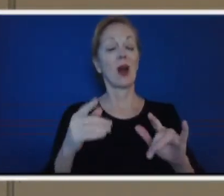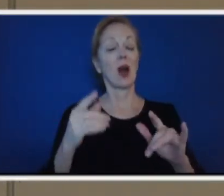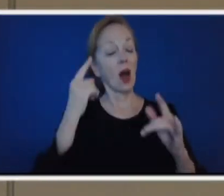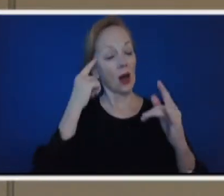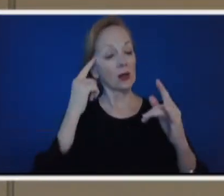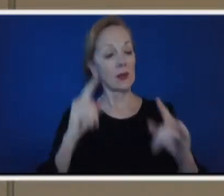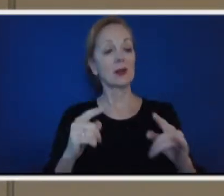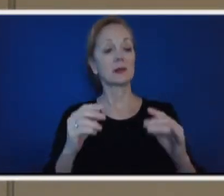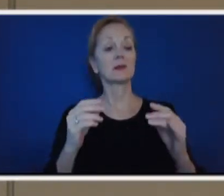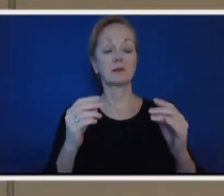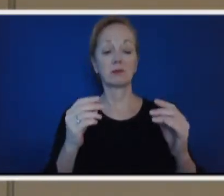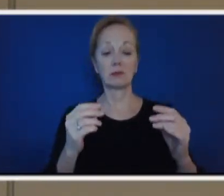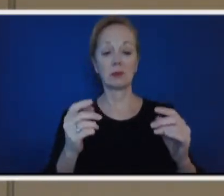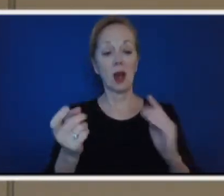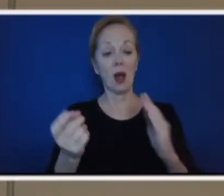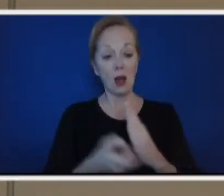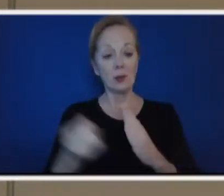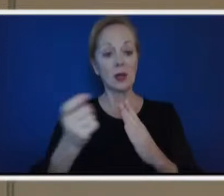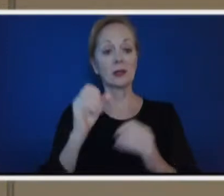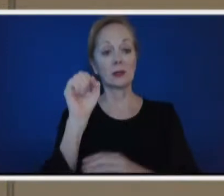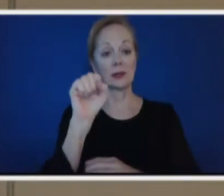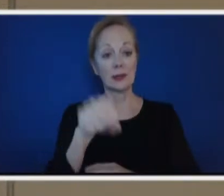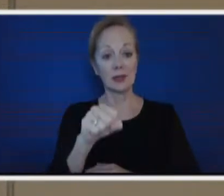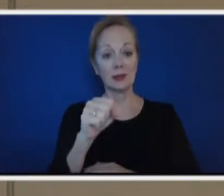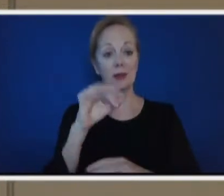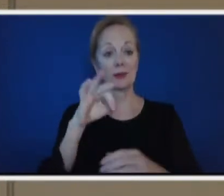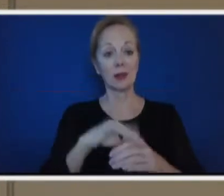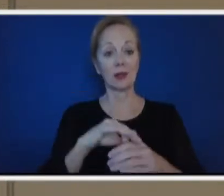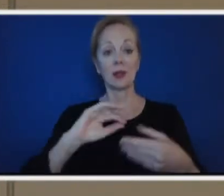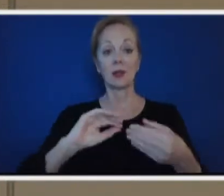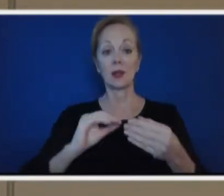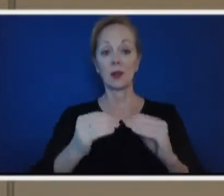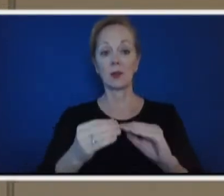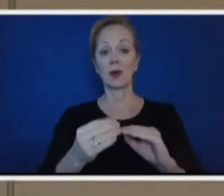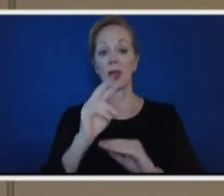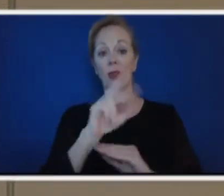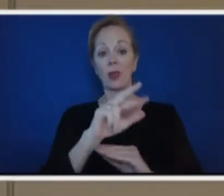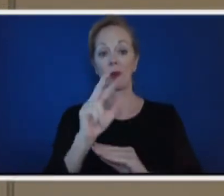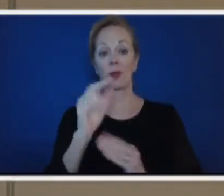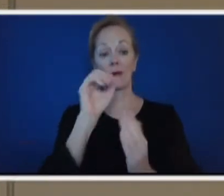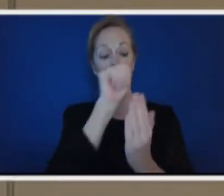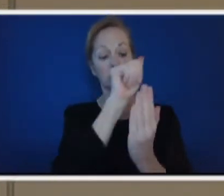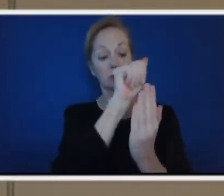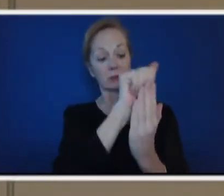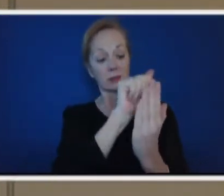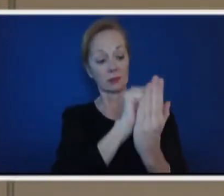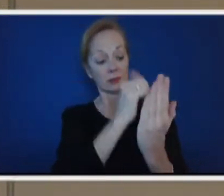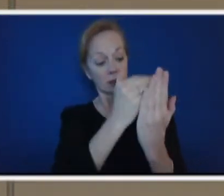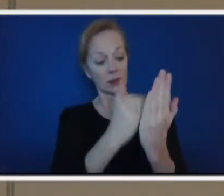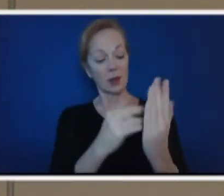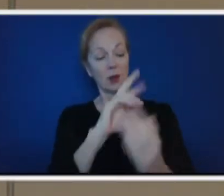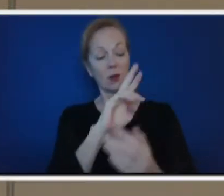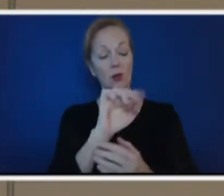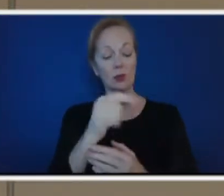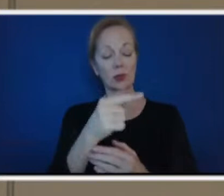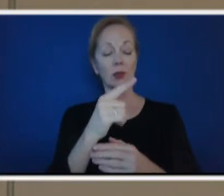So we'll move on to item number 33. rezoning petition